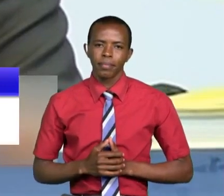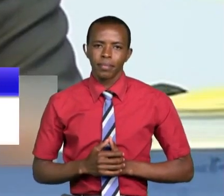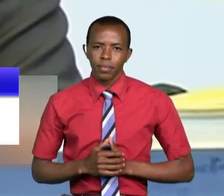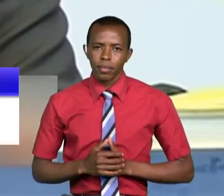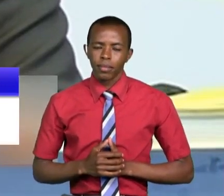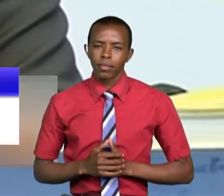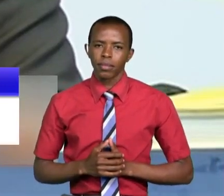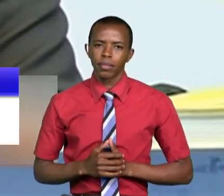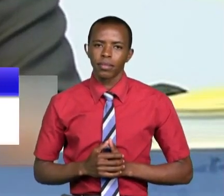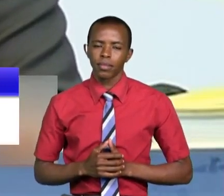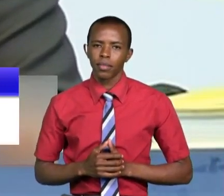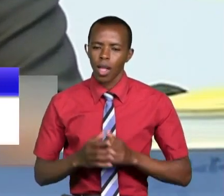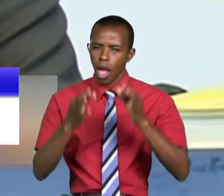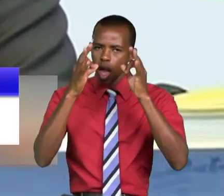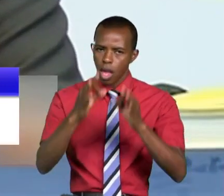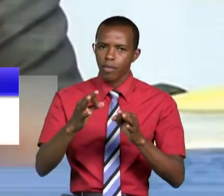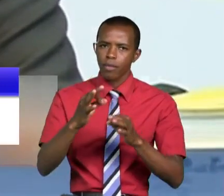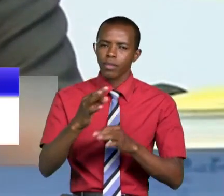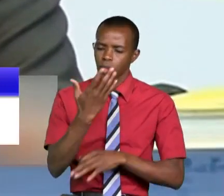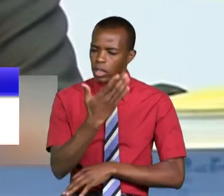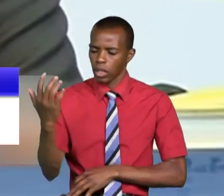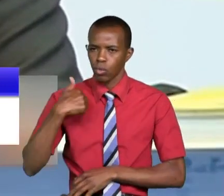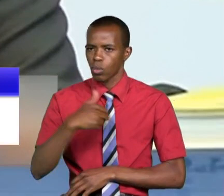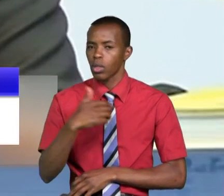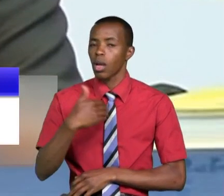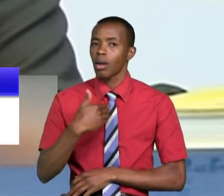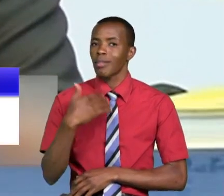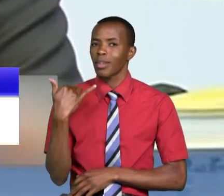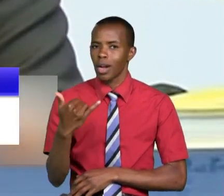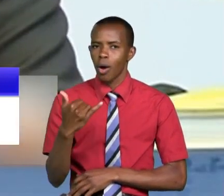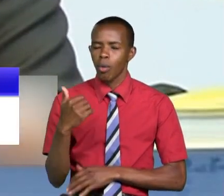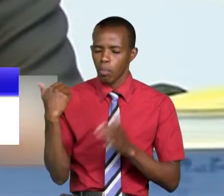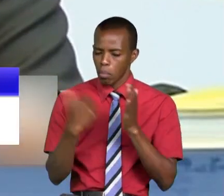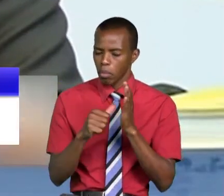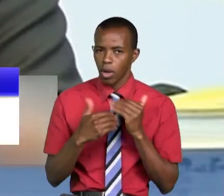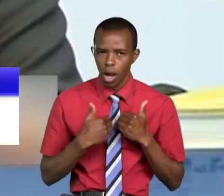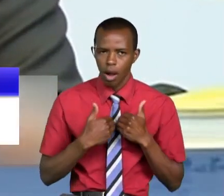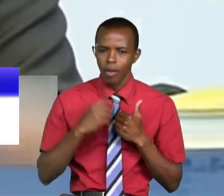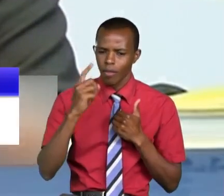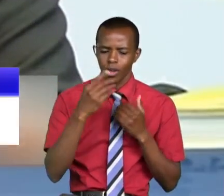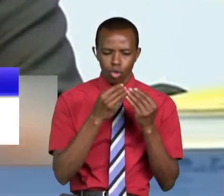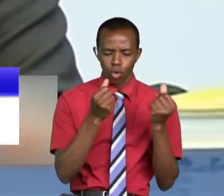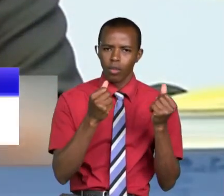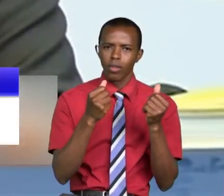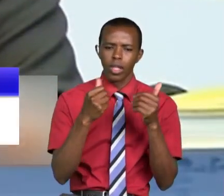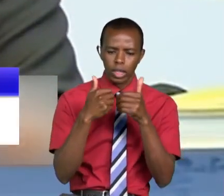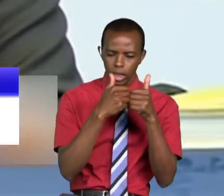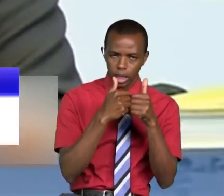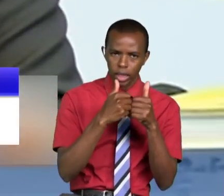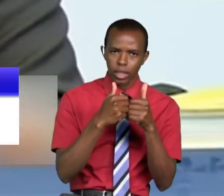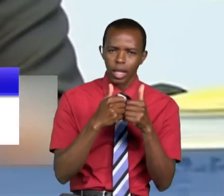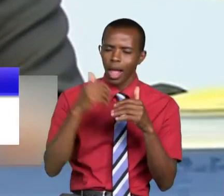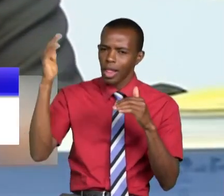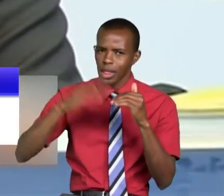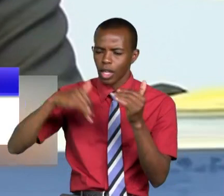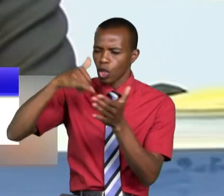If whatever we have now have problems, we need to sort out this problem now instead of